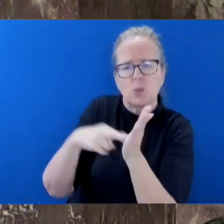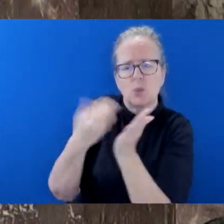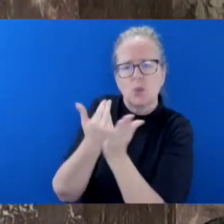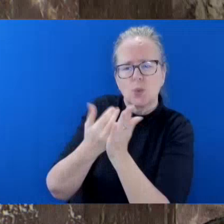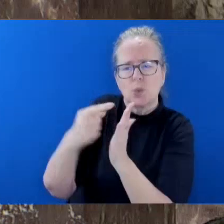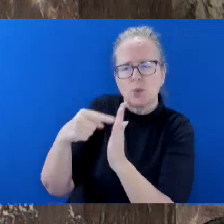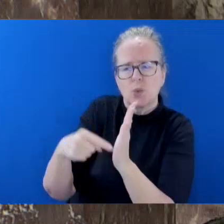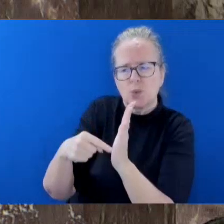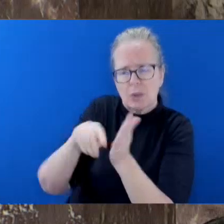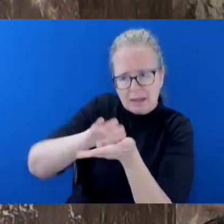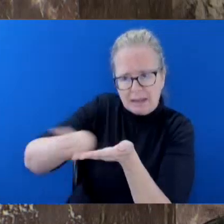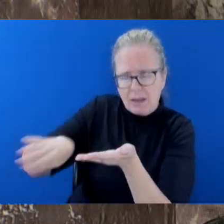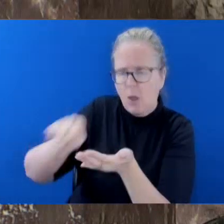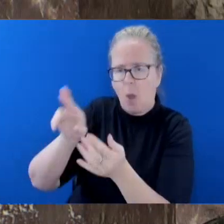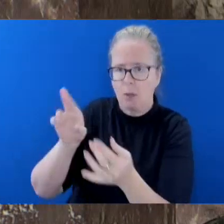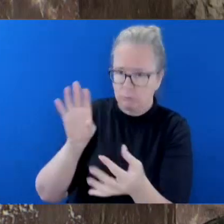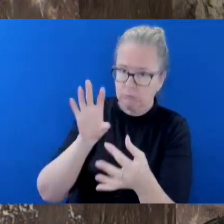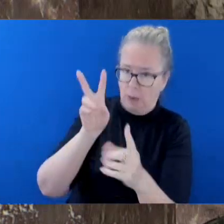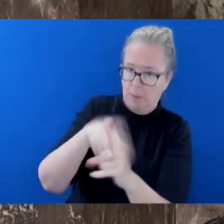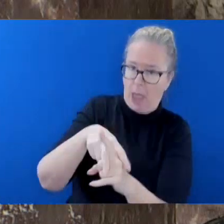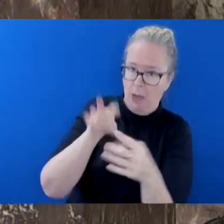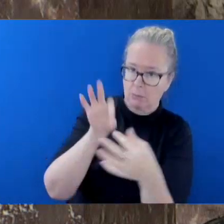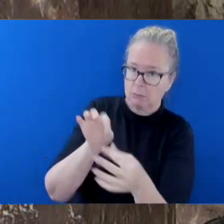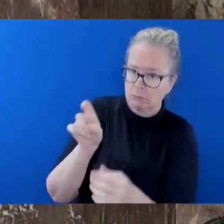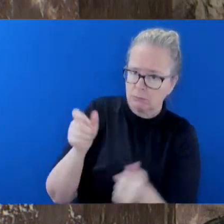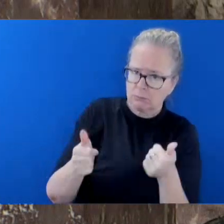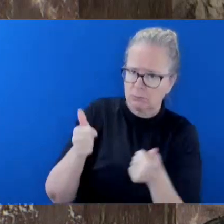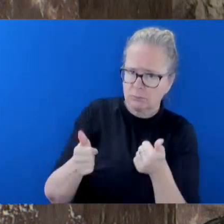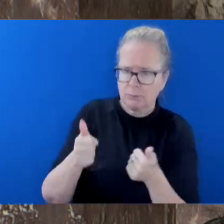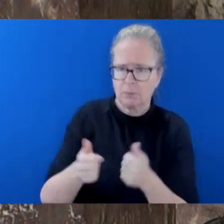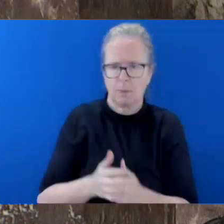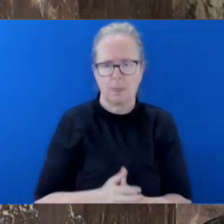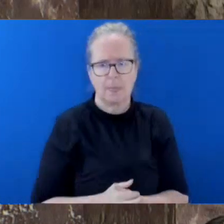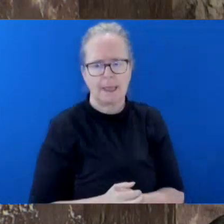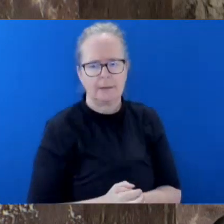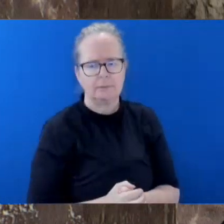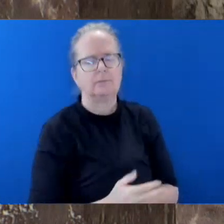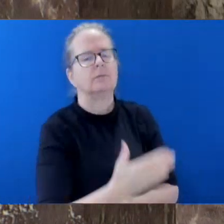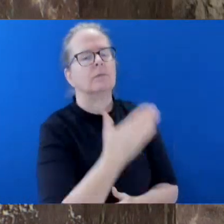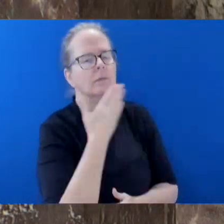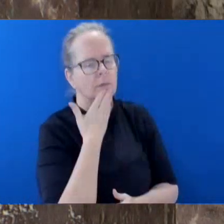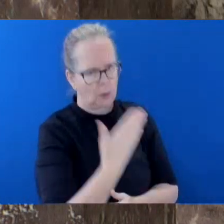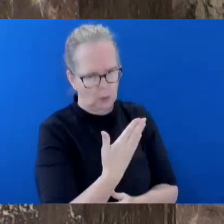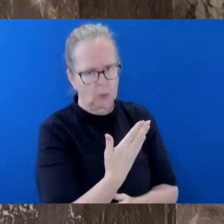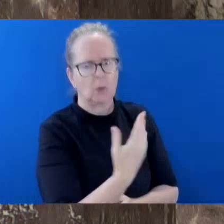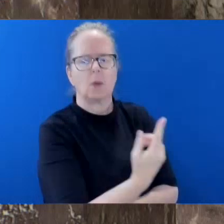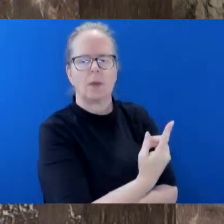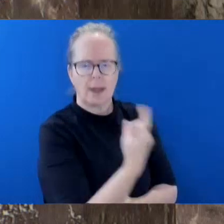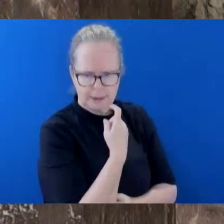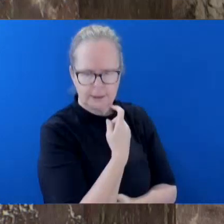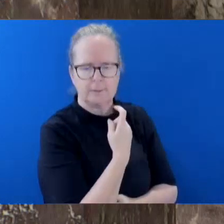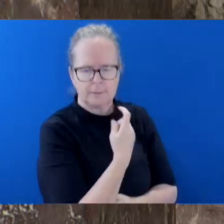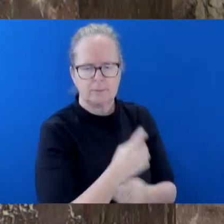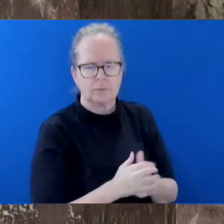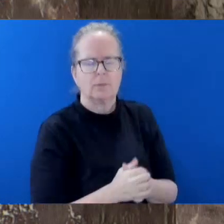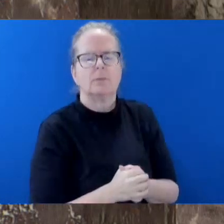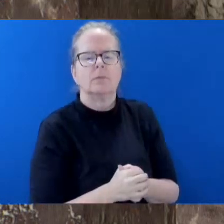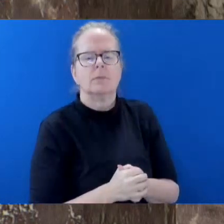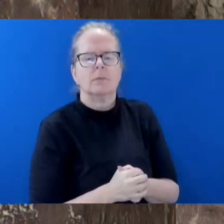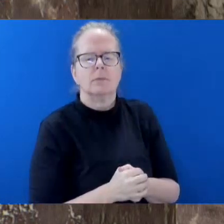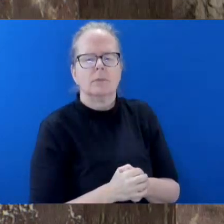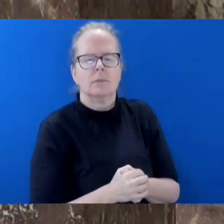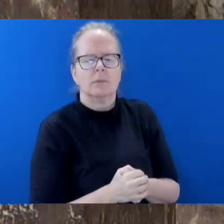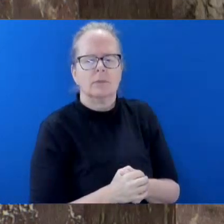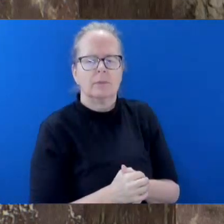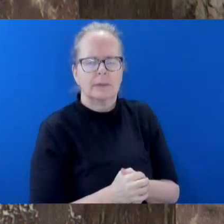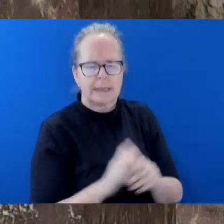for sharing a few minutes ago with my staff the question that he was going to ask. I think it's important to note, and